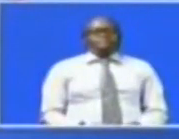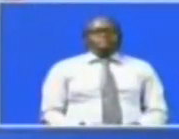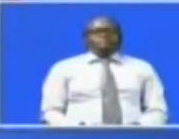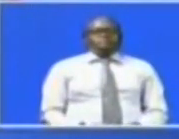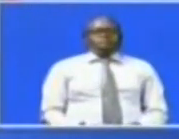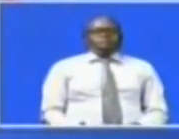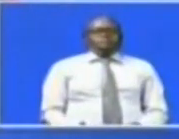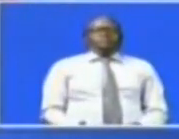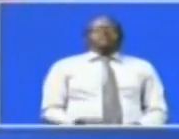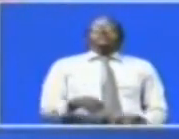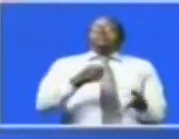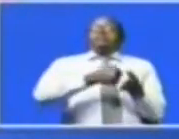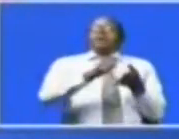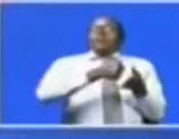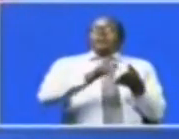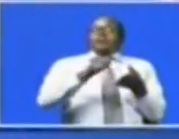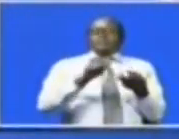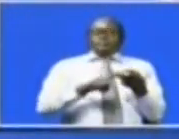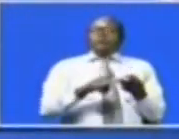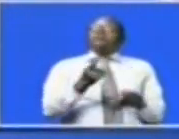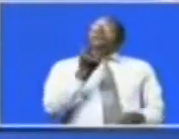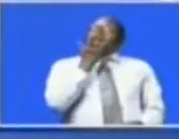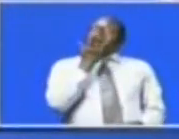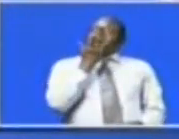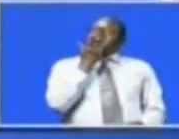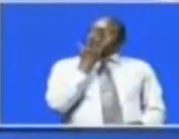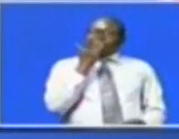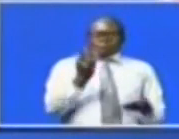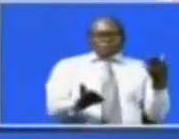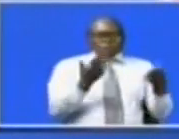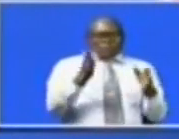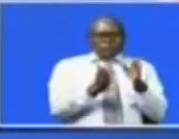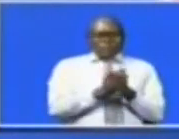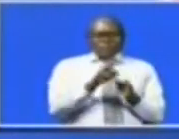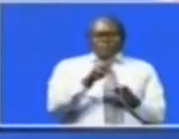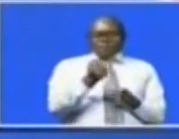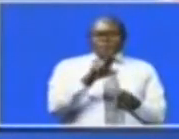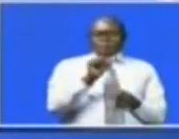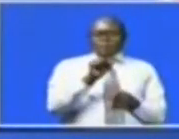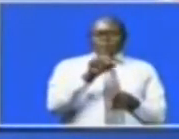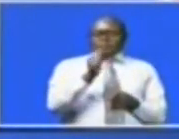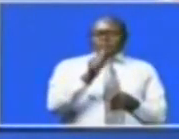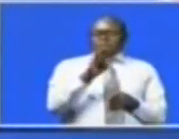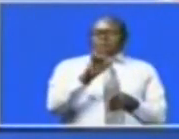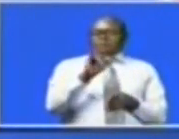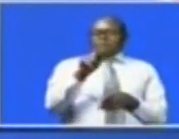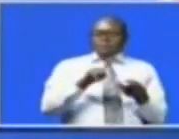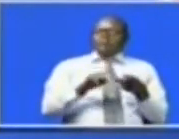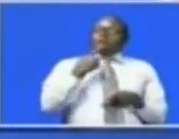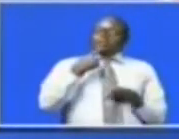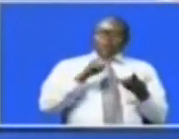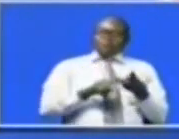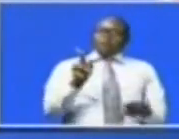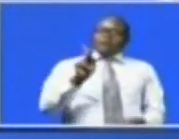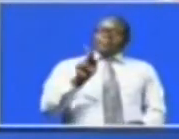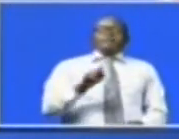when you look at Makueni or Nyanza, then you compare it with Marisabet and Turkana or Kapedo,